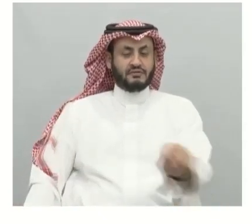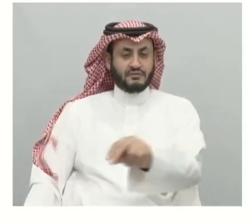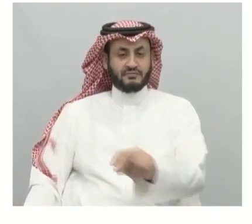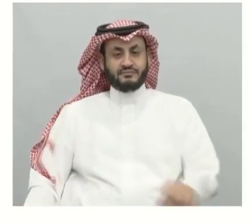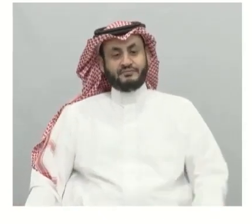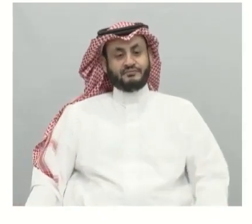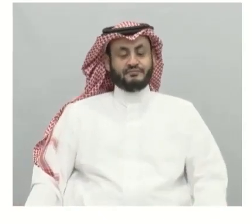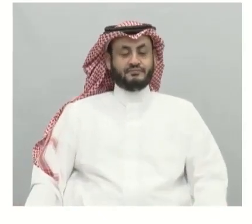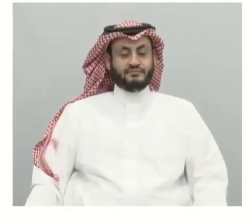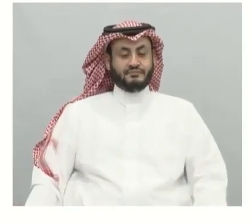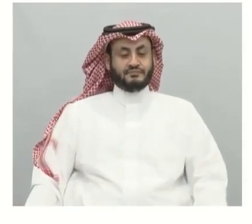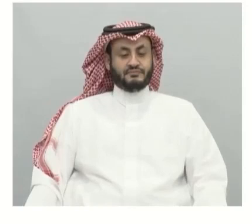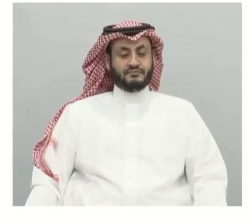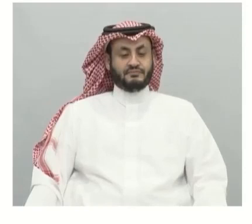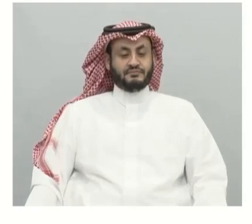Brazilian, okay? Good job.